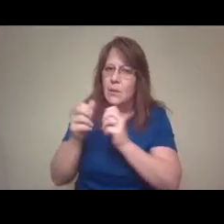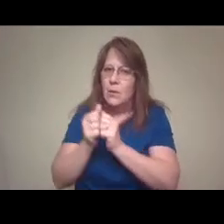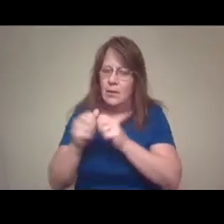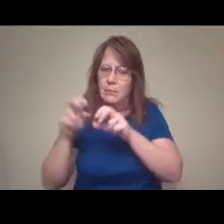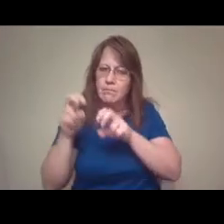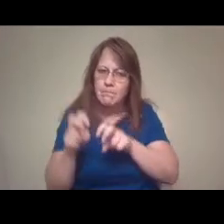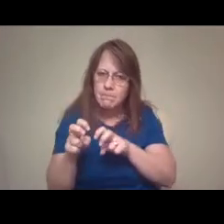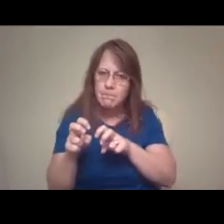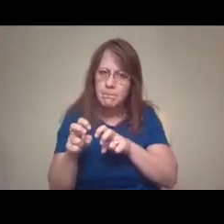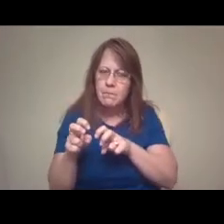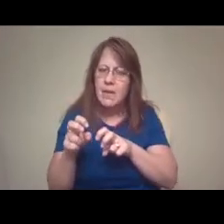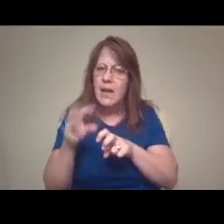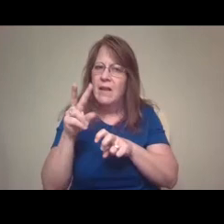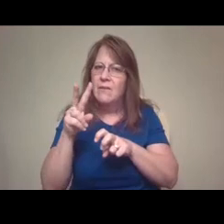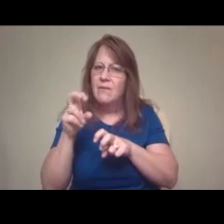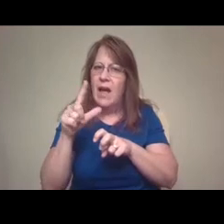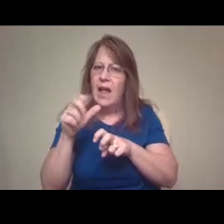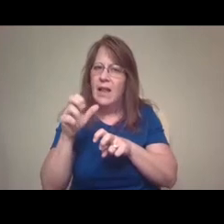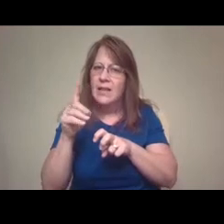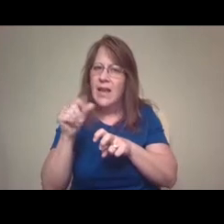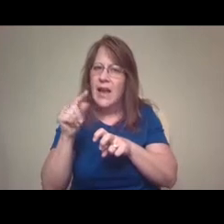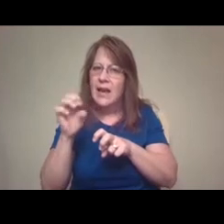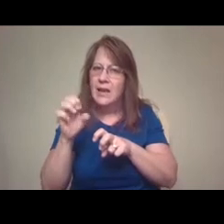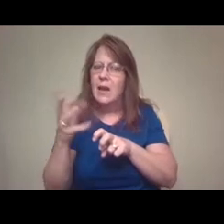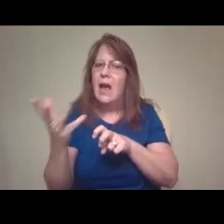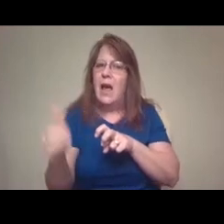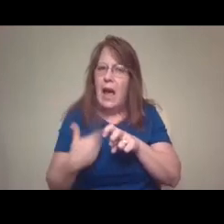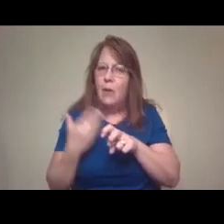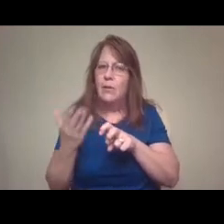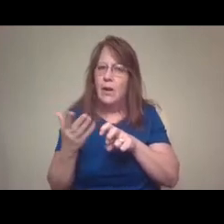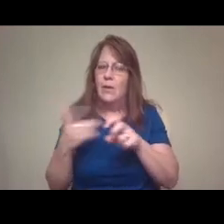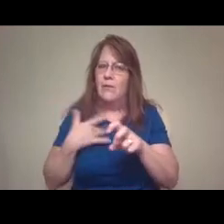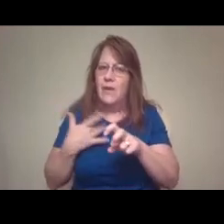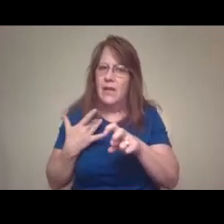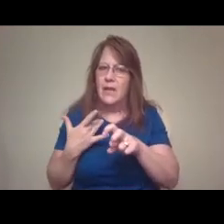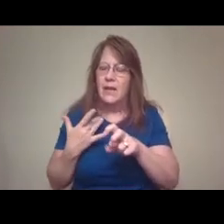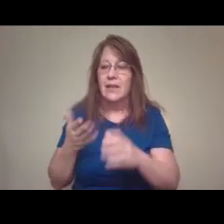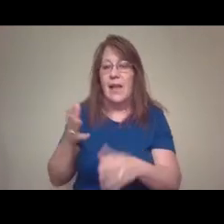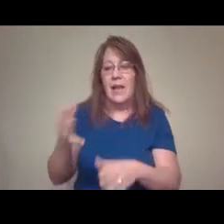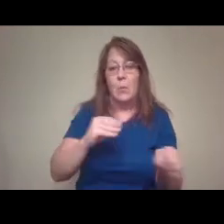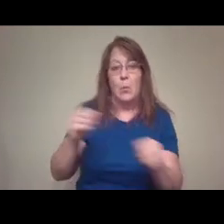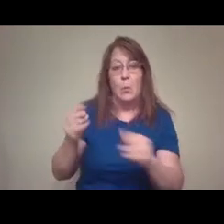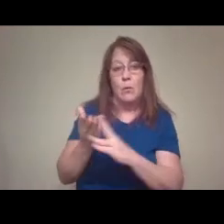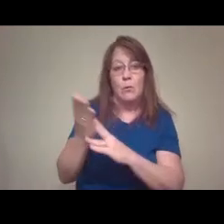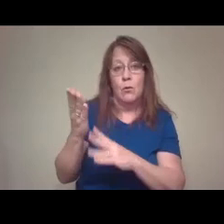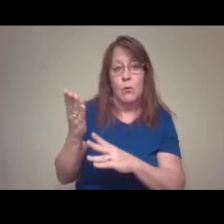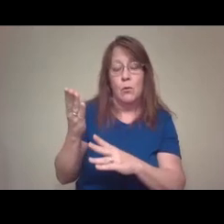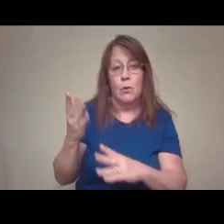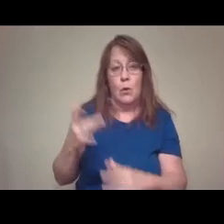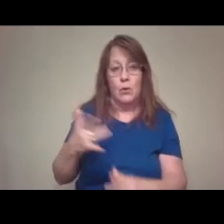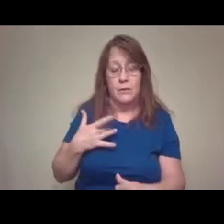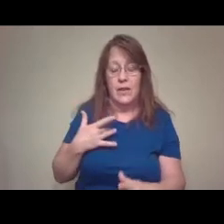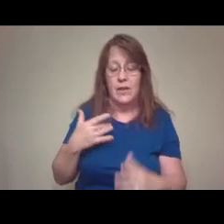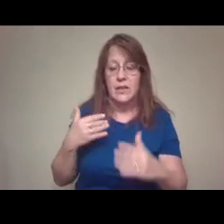they're feeling during that time of crisis, it can often help them move through those feelings in that moment, so that they are in a state